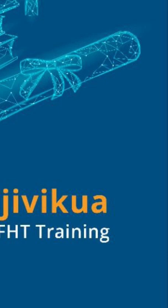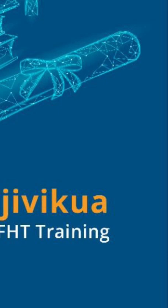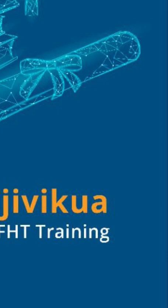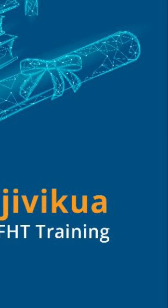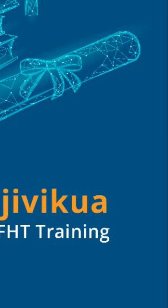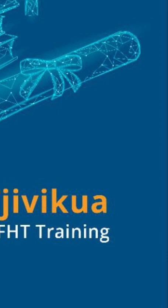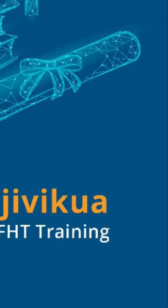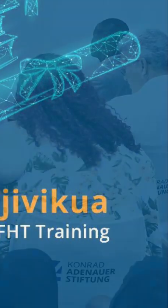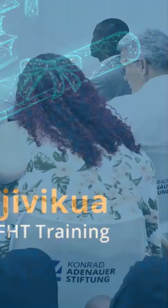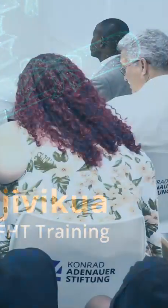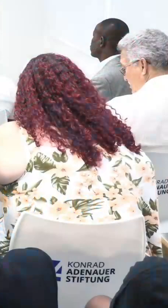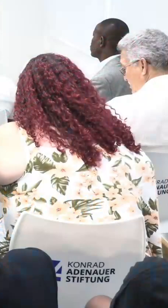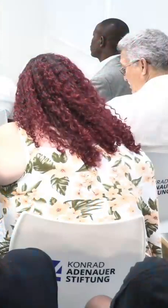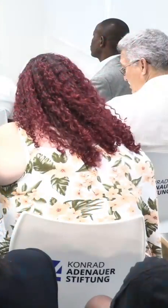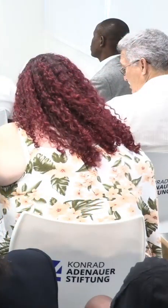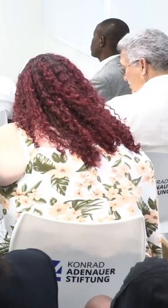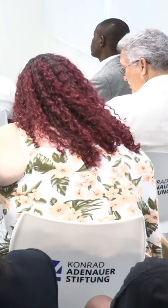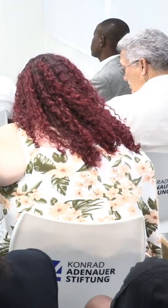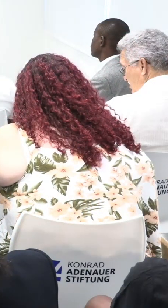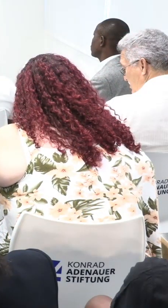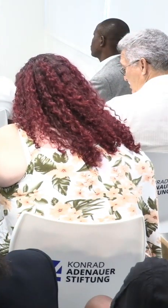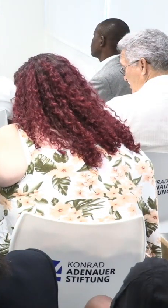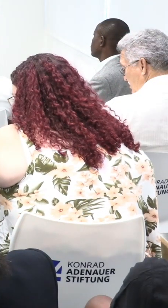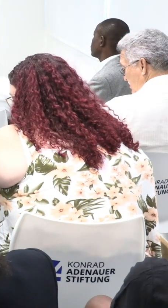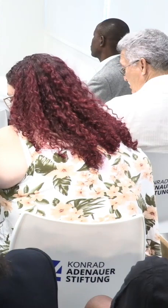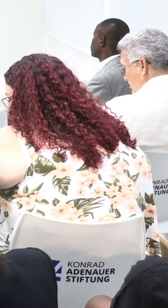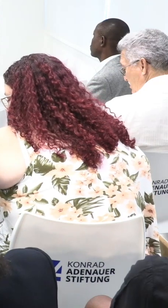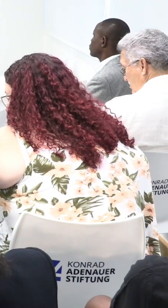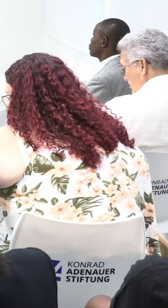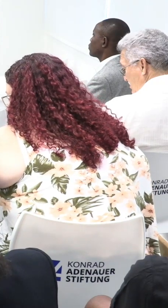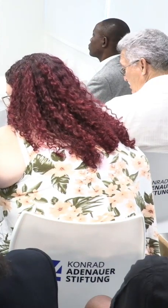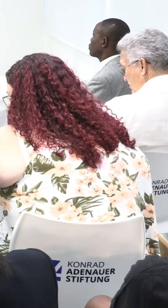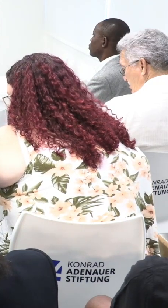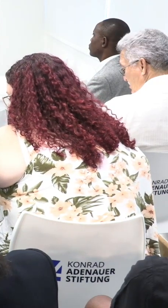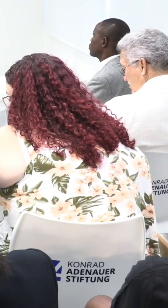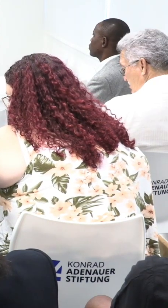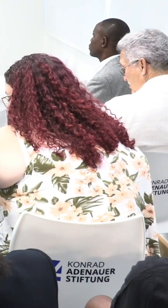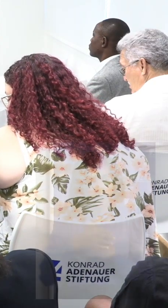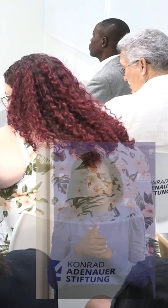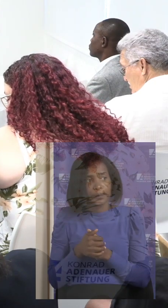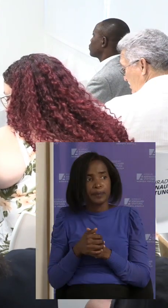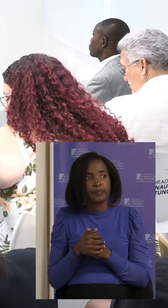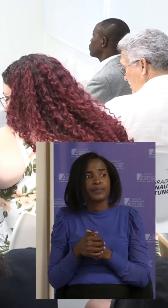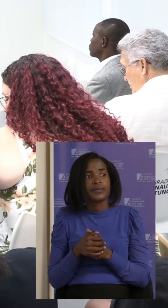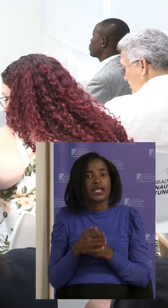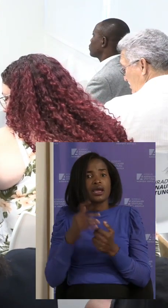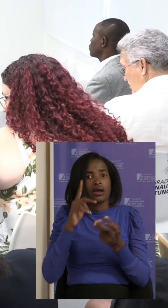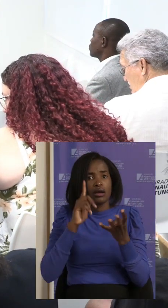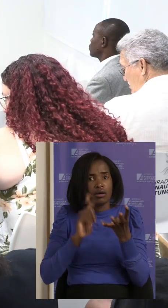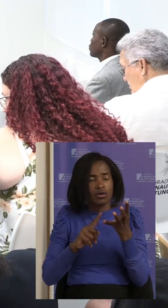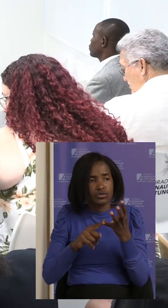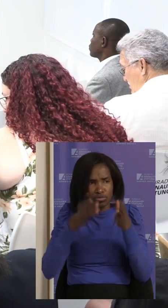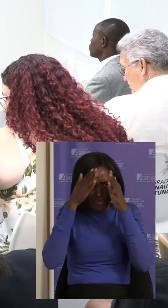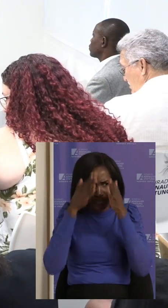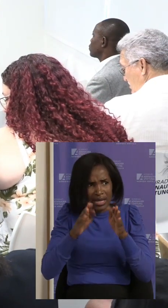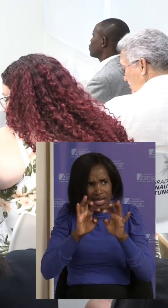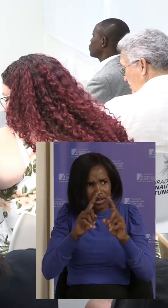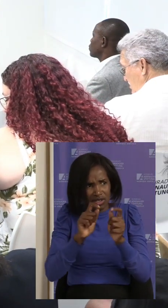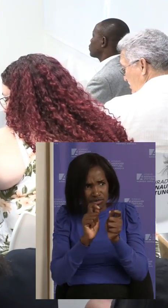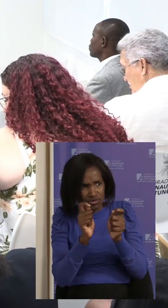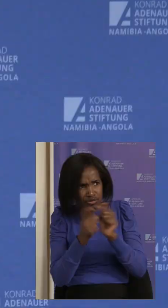lecturer, and also Director of Research at the University of Namibia. He also has been devoted to education